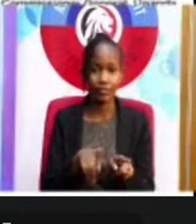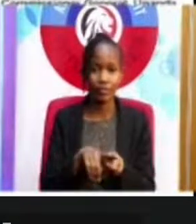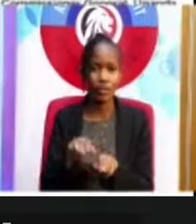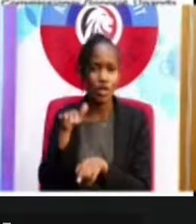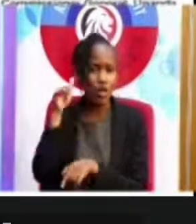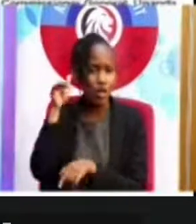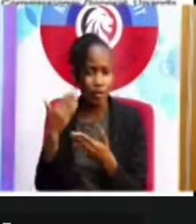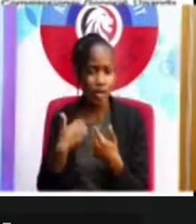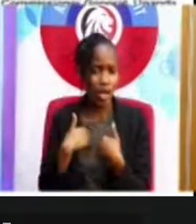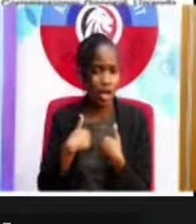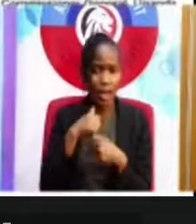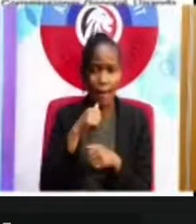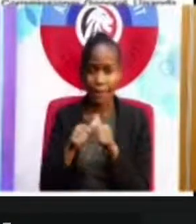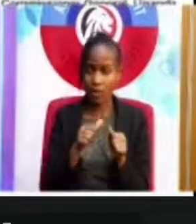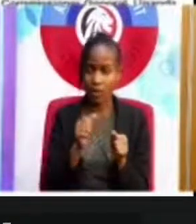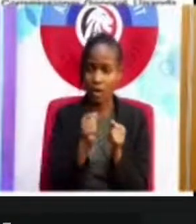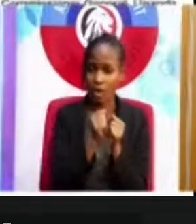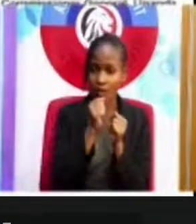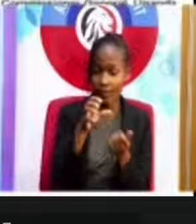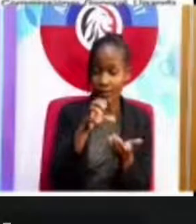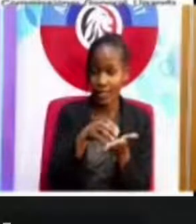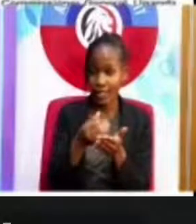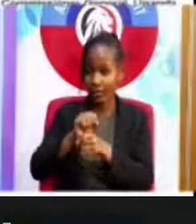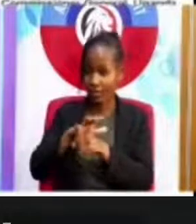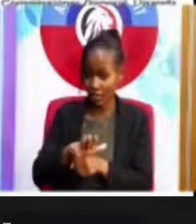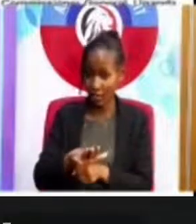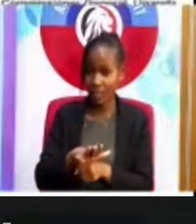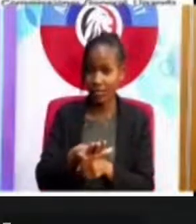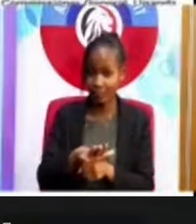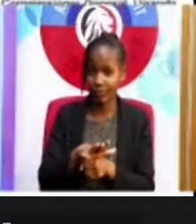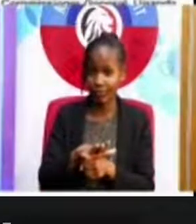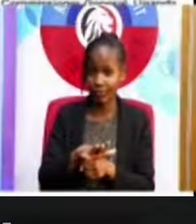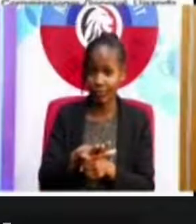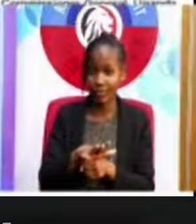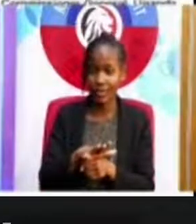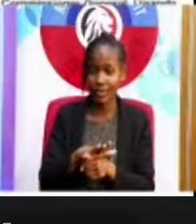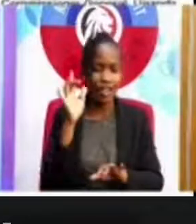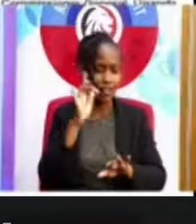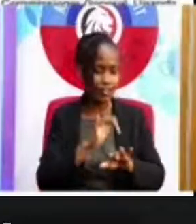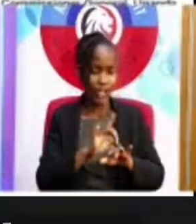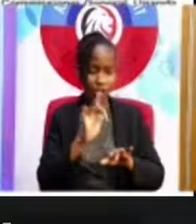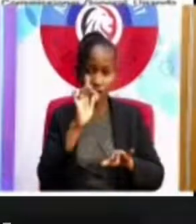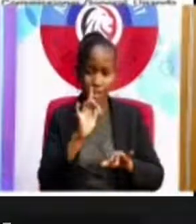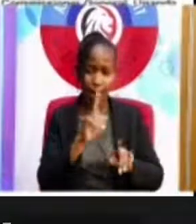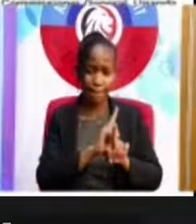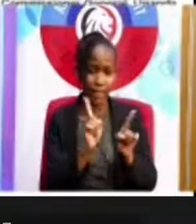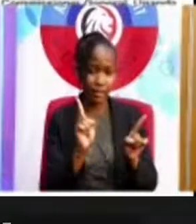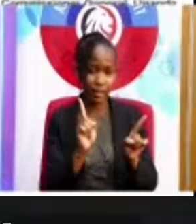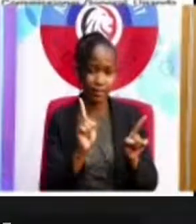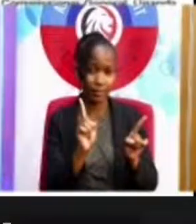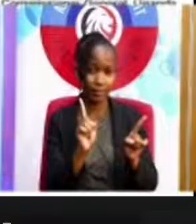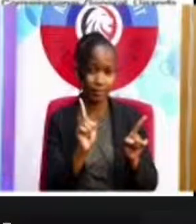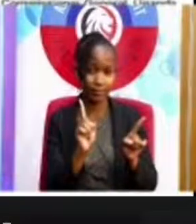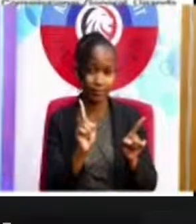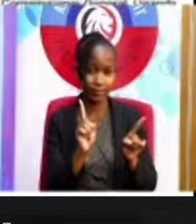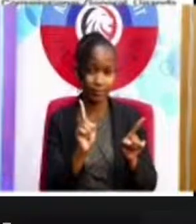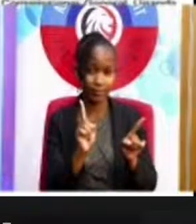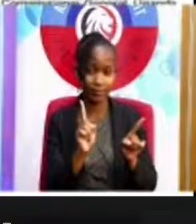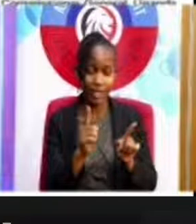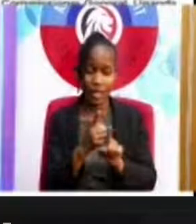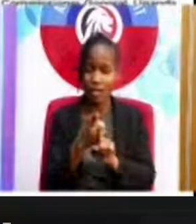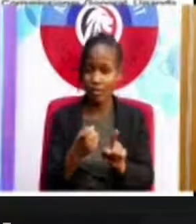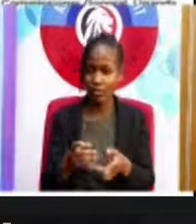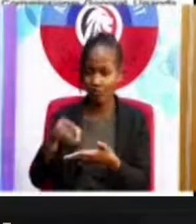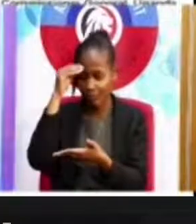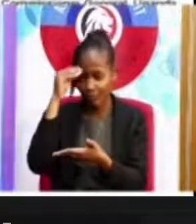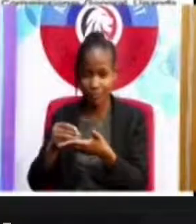of COVID-19 infection, but from the study, it has been